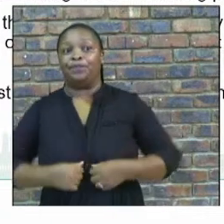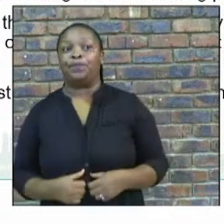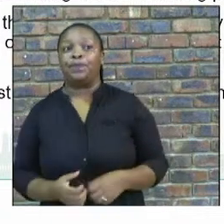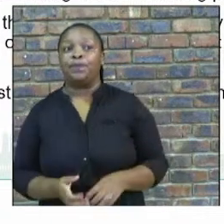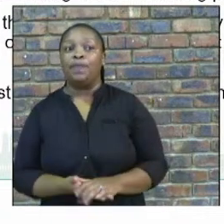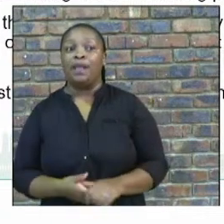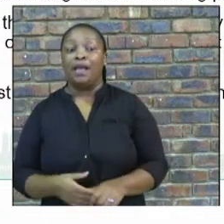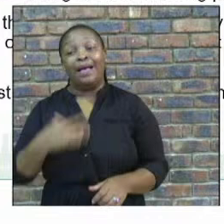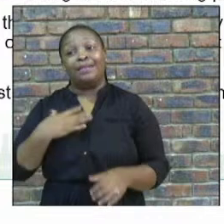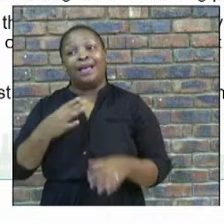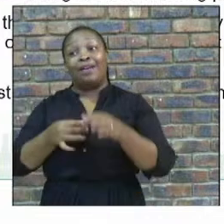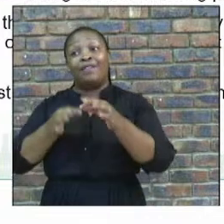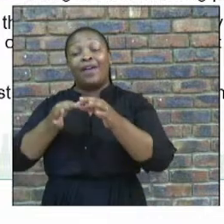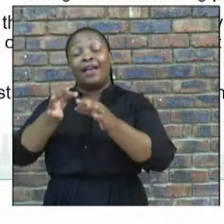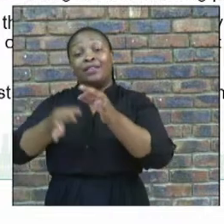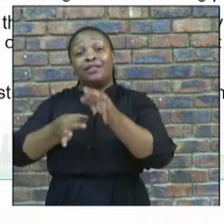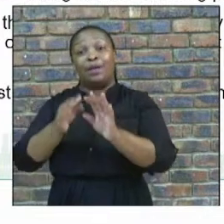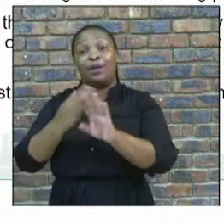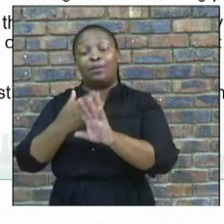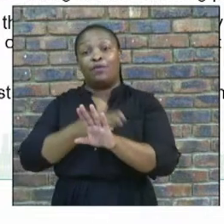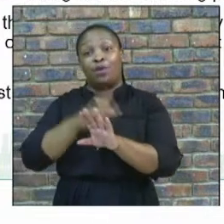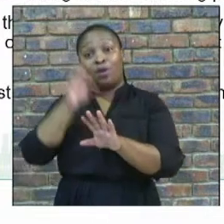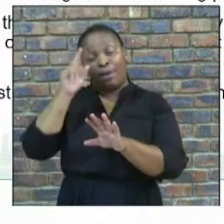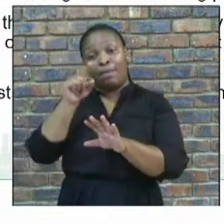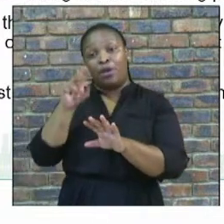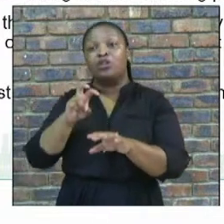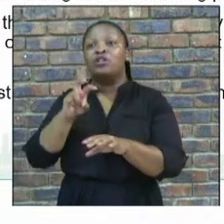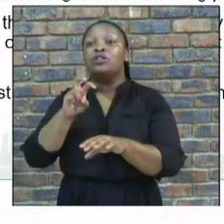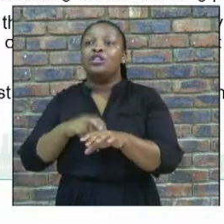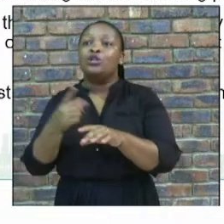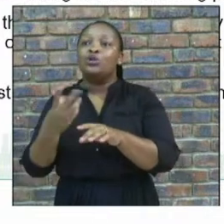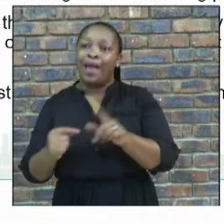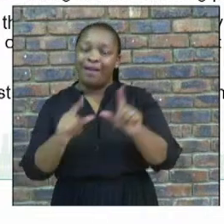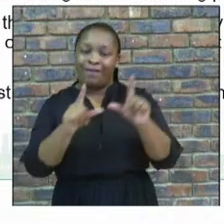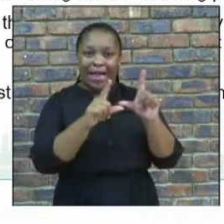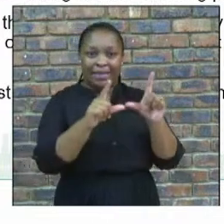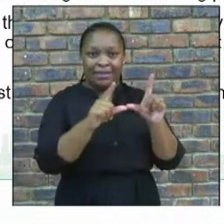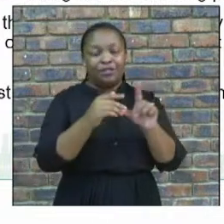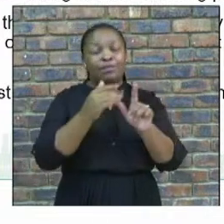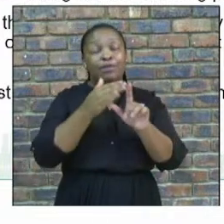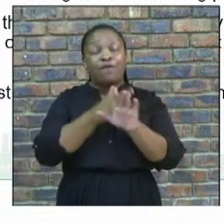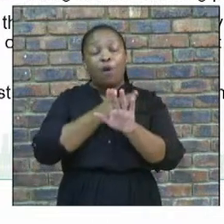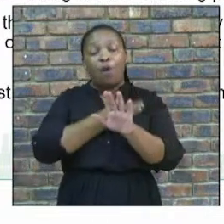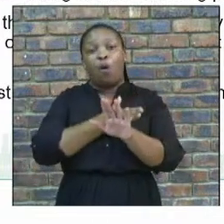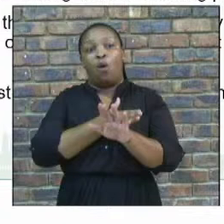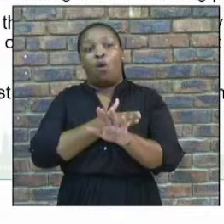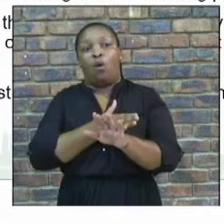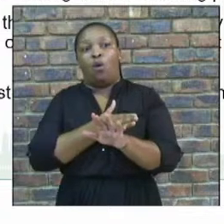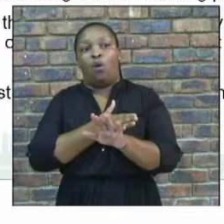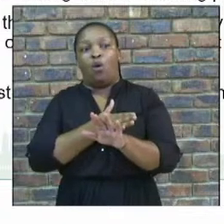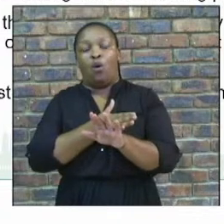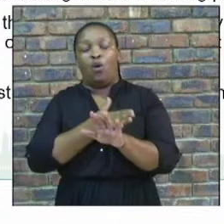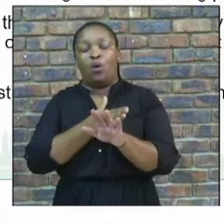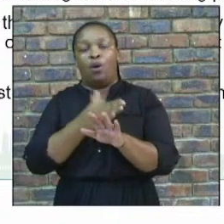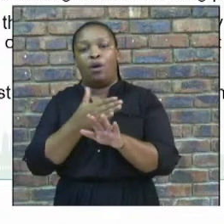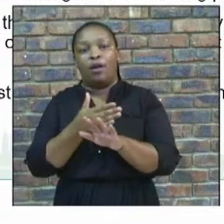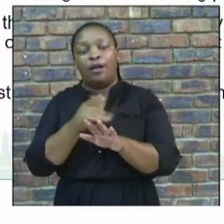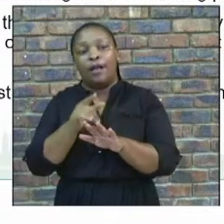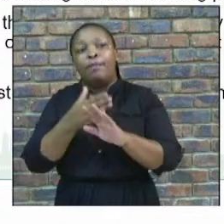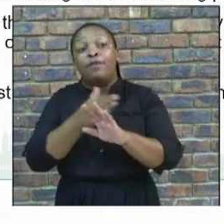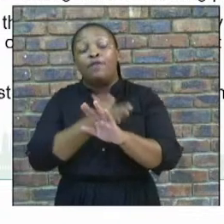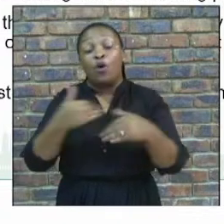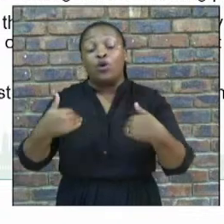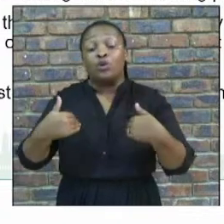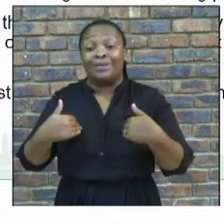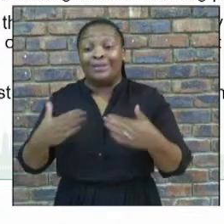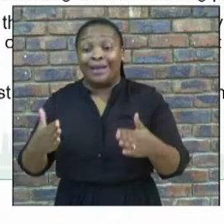that there are permits that you need to get before you can start with your exploration